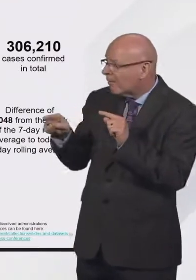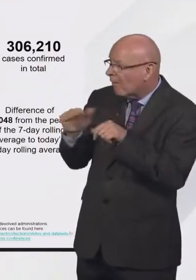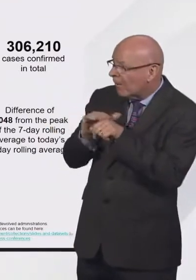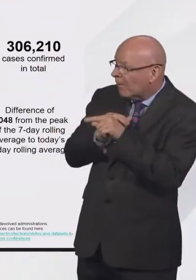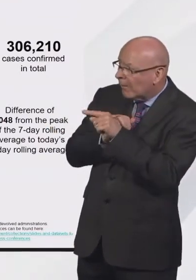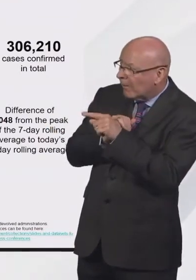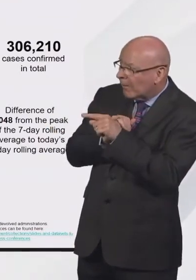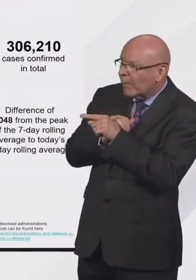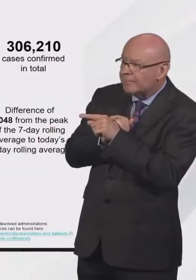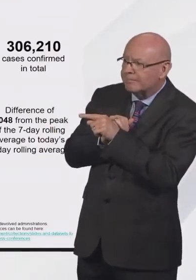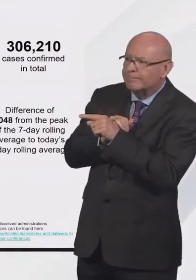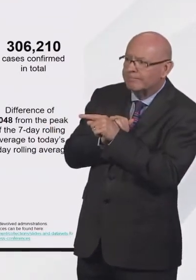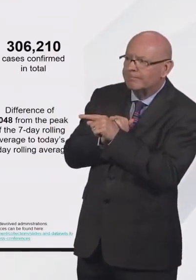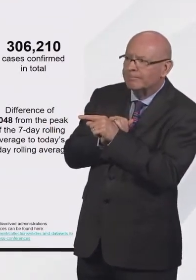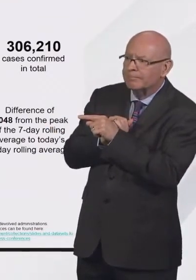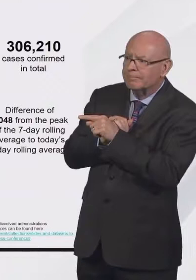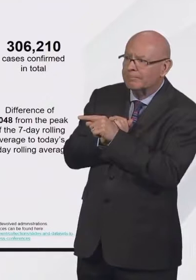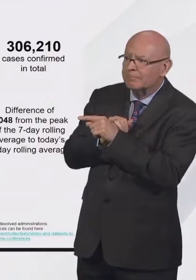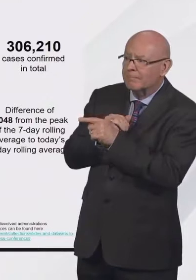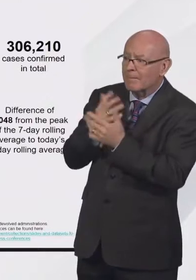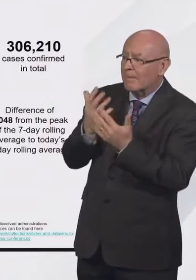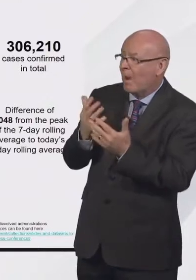1,543 2 weeks ago, and down from a peak of